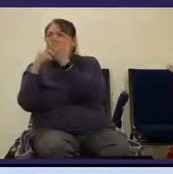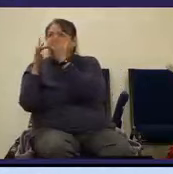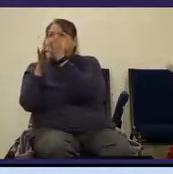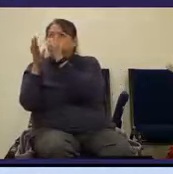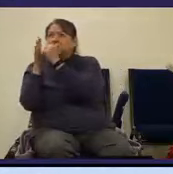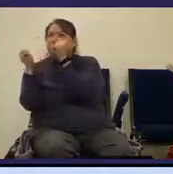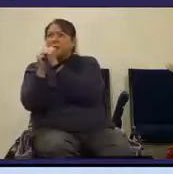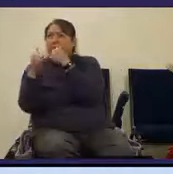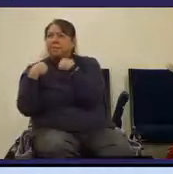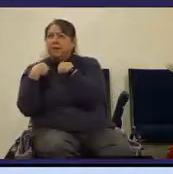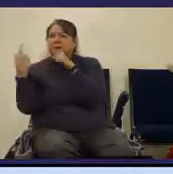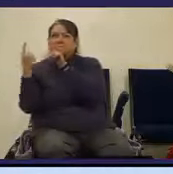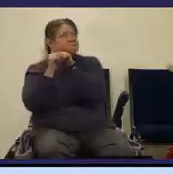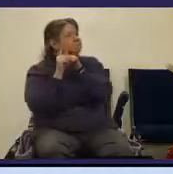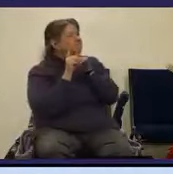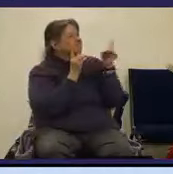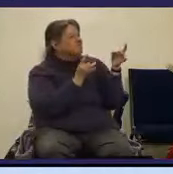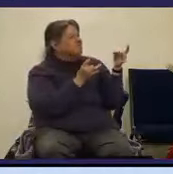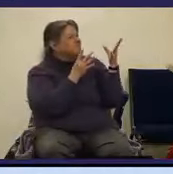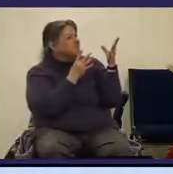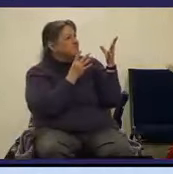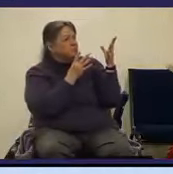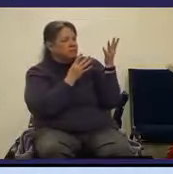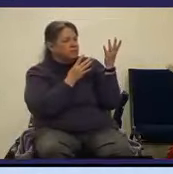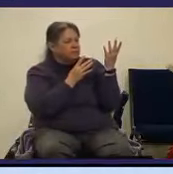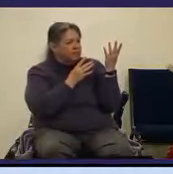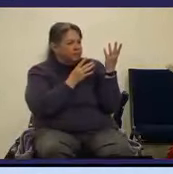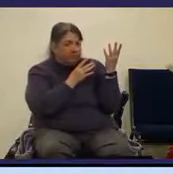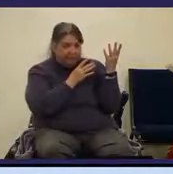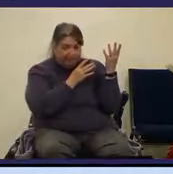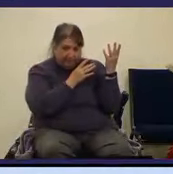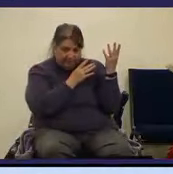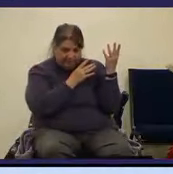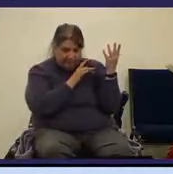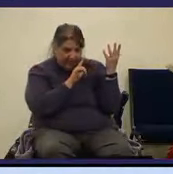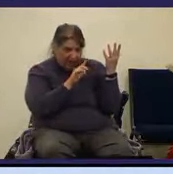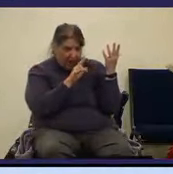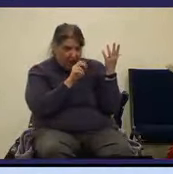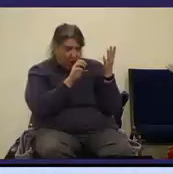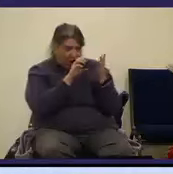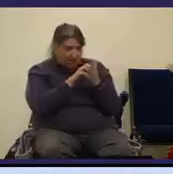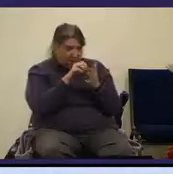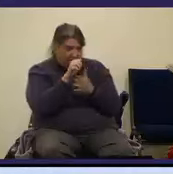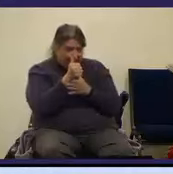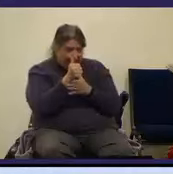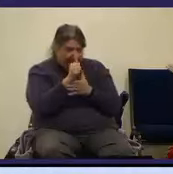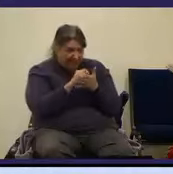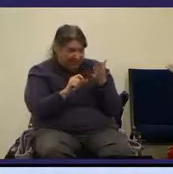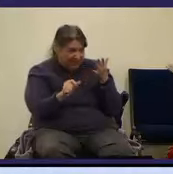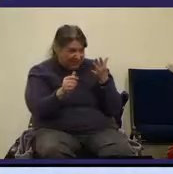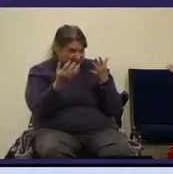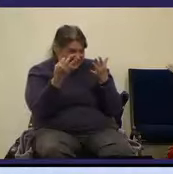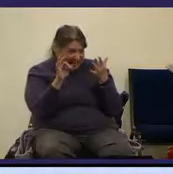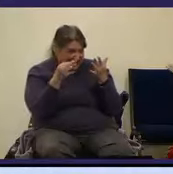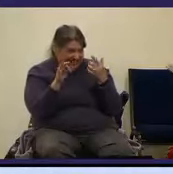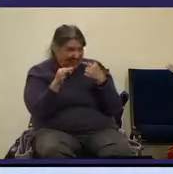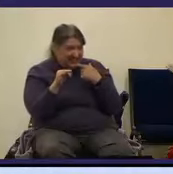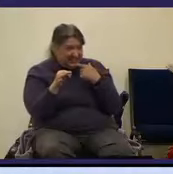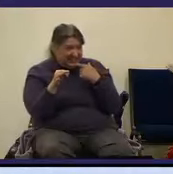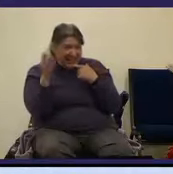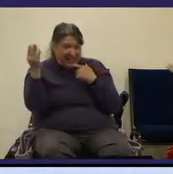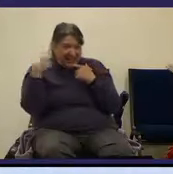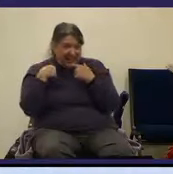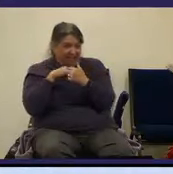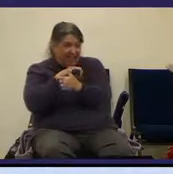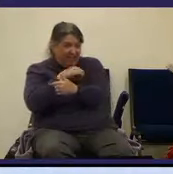Claiming who he is, claiming who we are. Luke 10:19, Jesus says, I have given you authority to trample on snakes